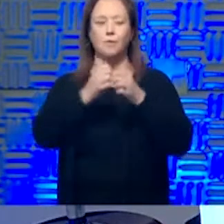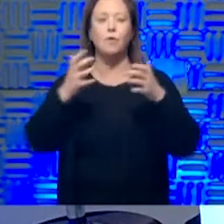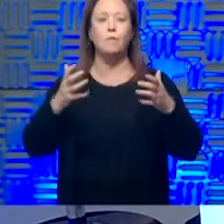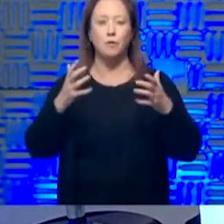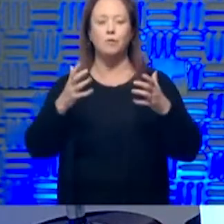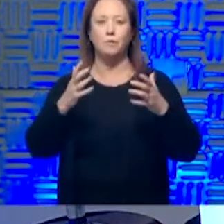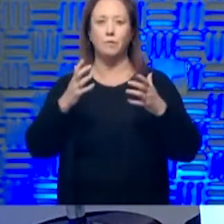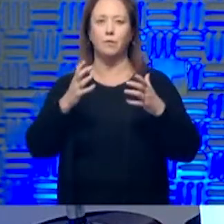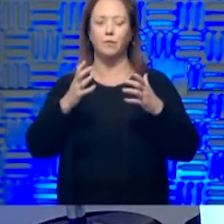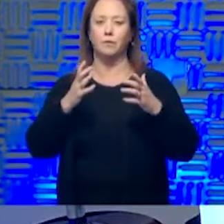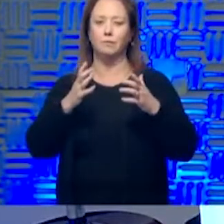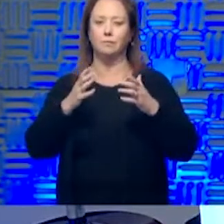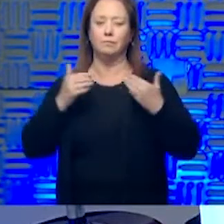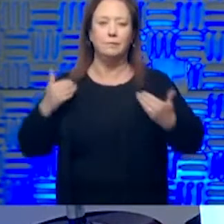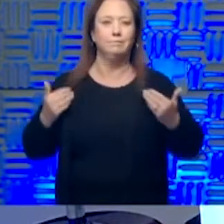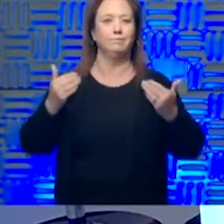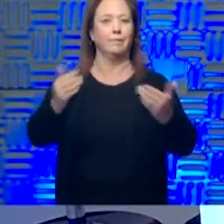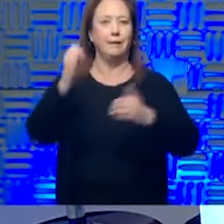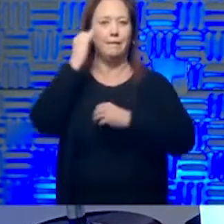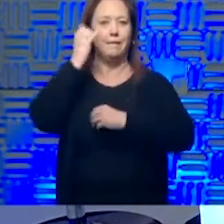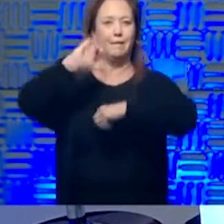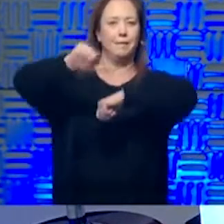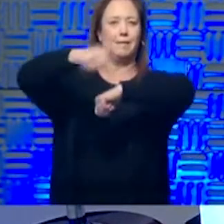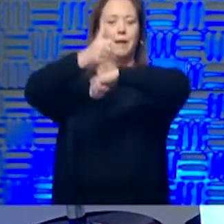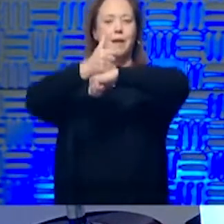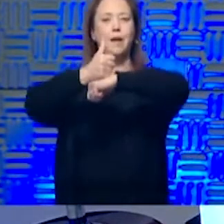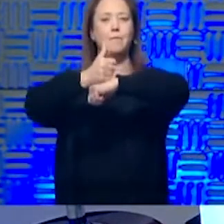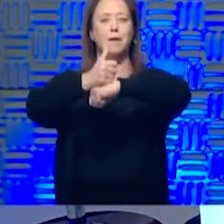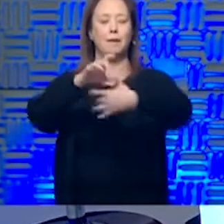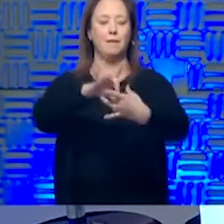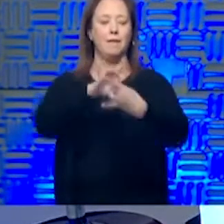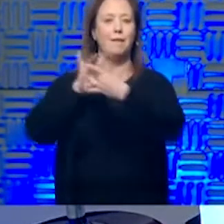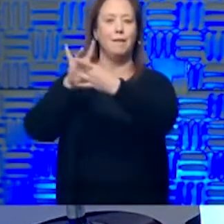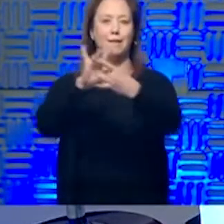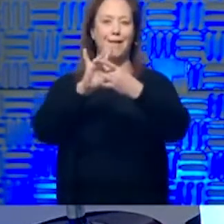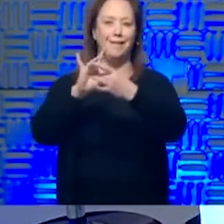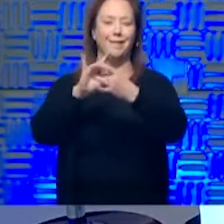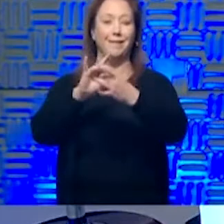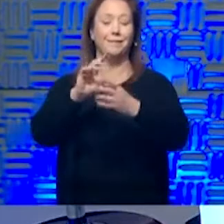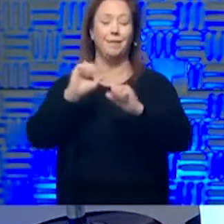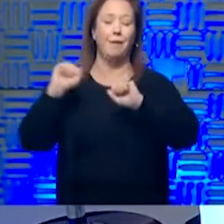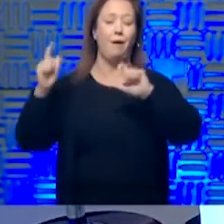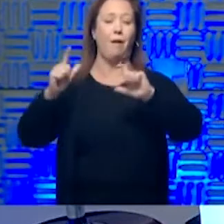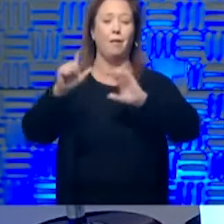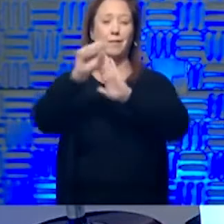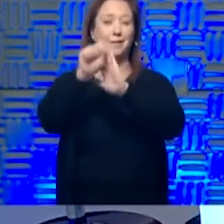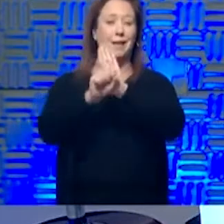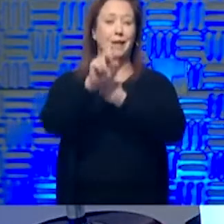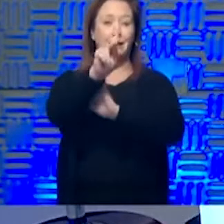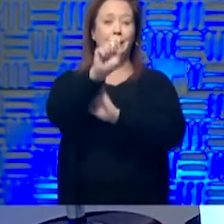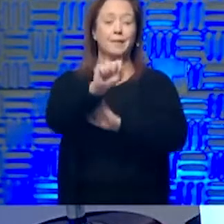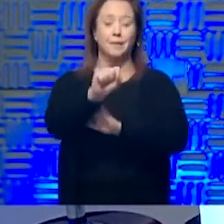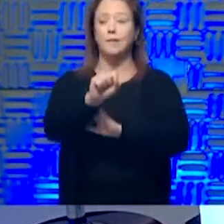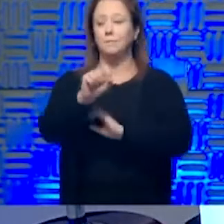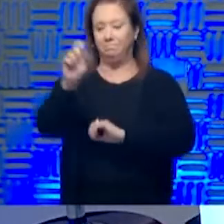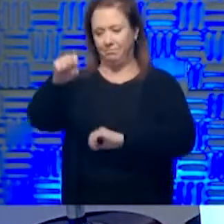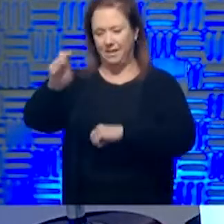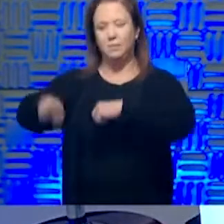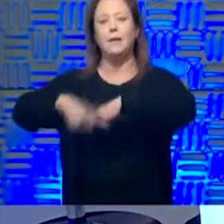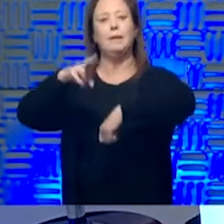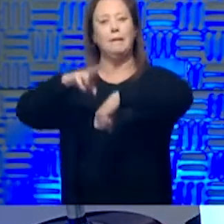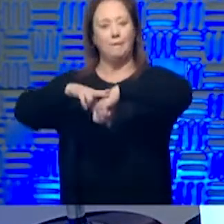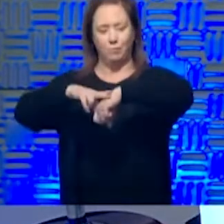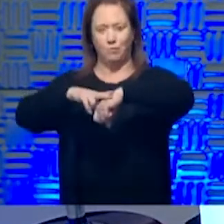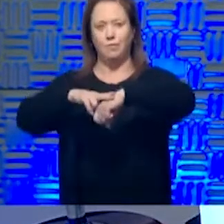this idea, get it started, and help us make those connections across Kansas. Yeah, no, this is going to be a national model. It